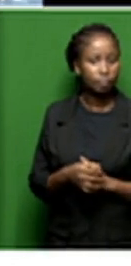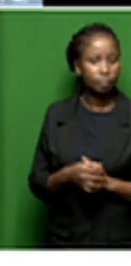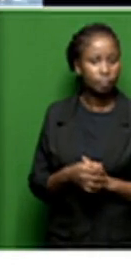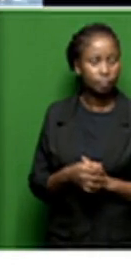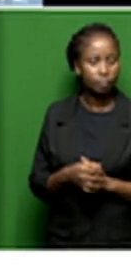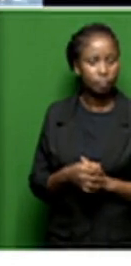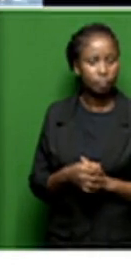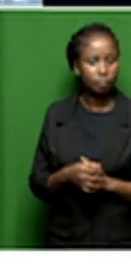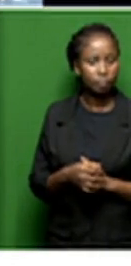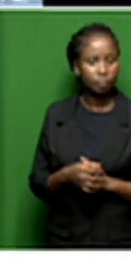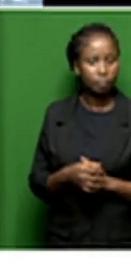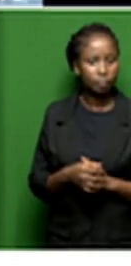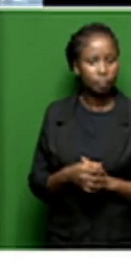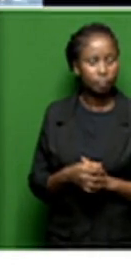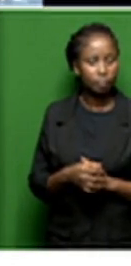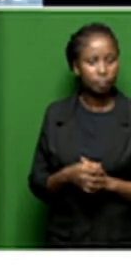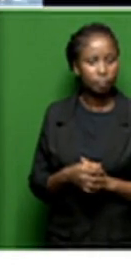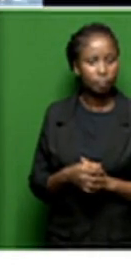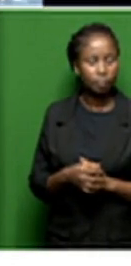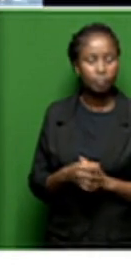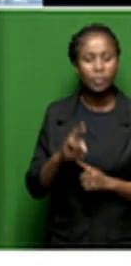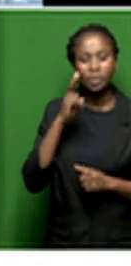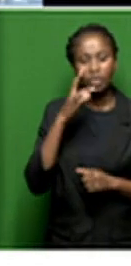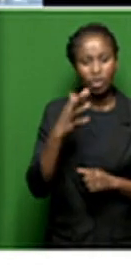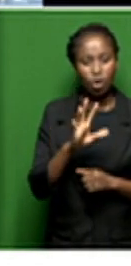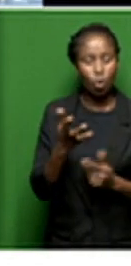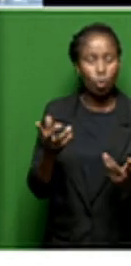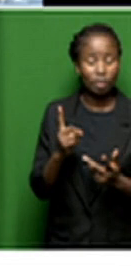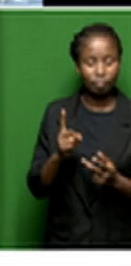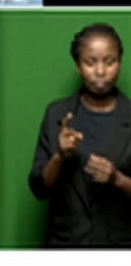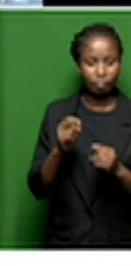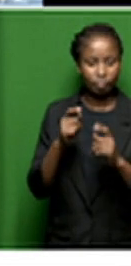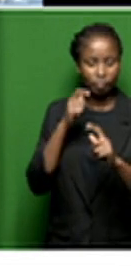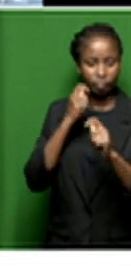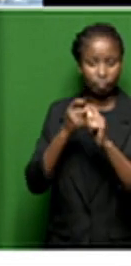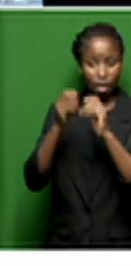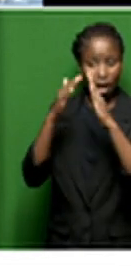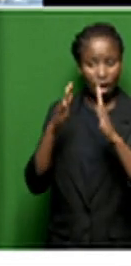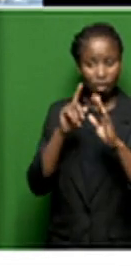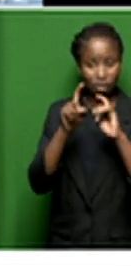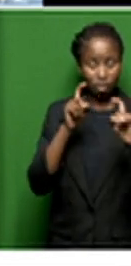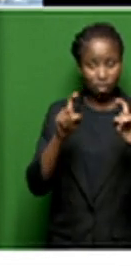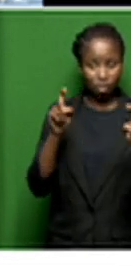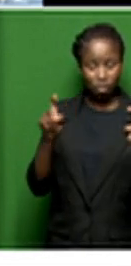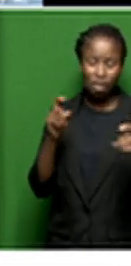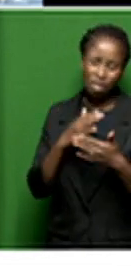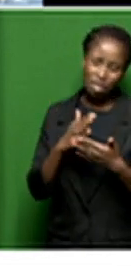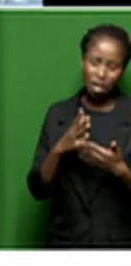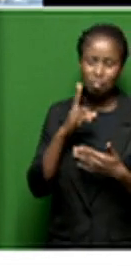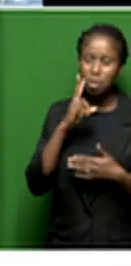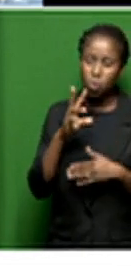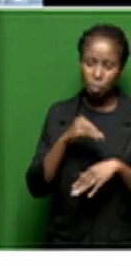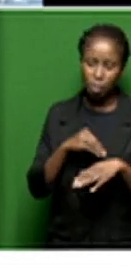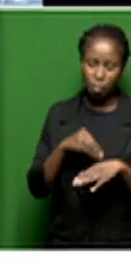what we're seeing is in informal settlements in particular, we have a problem. In some of the rural areas, many of the